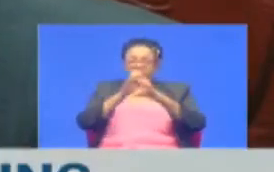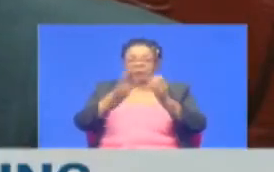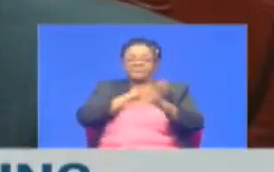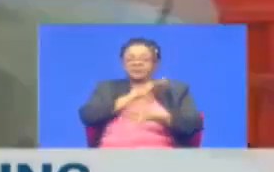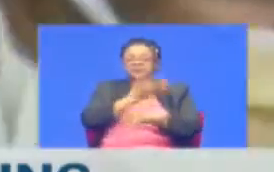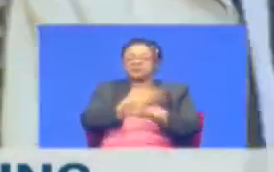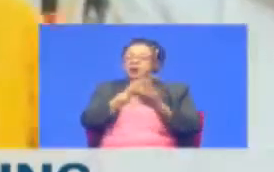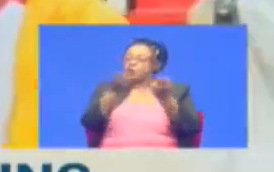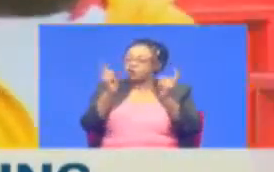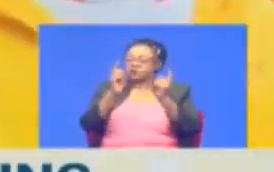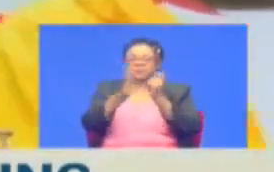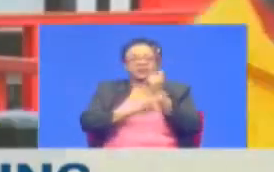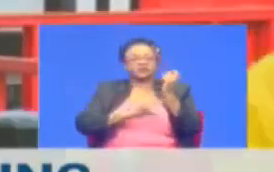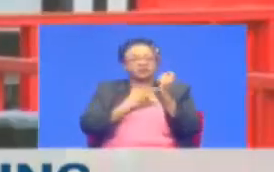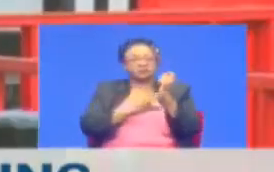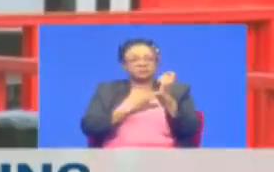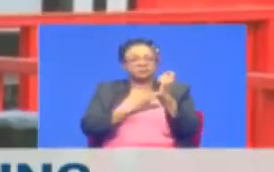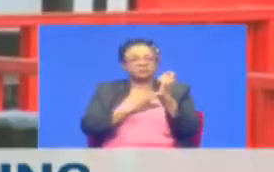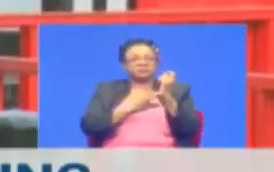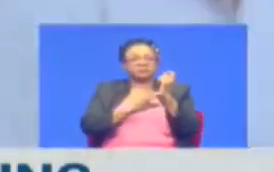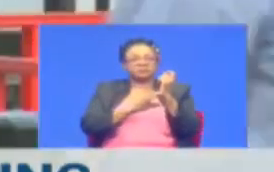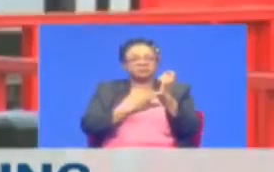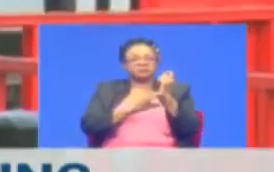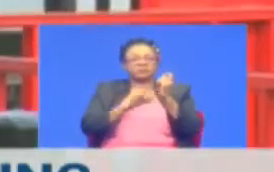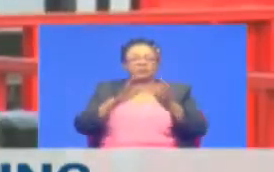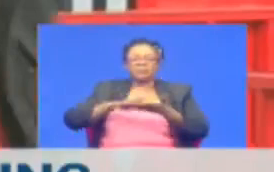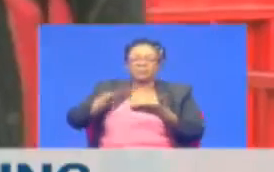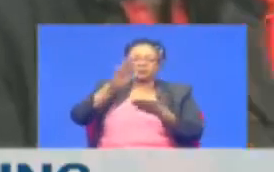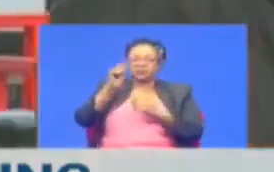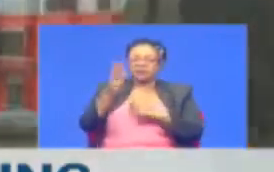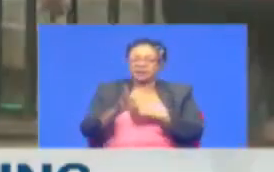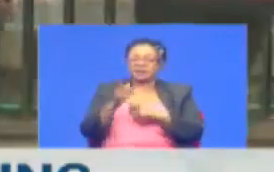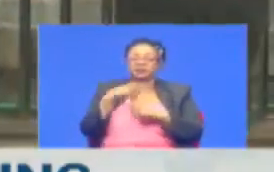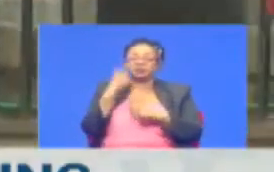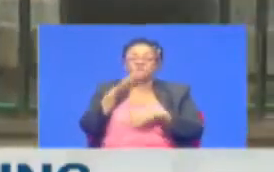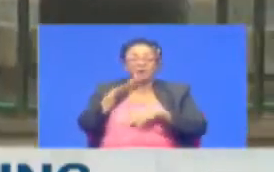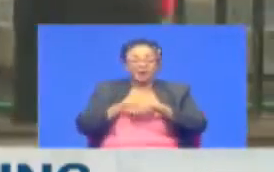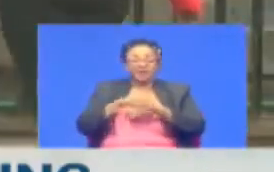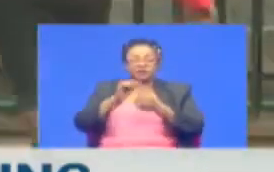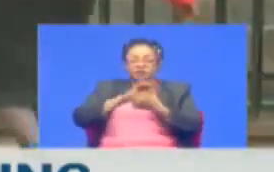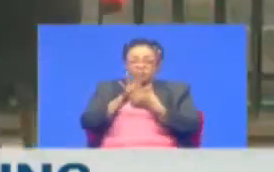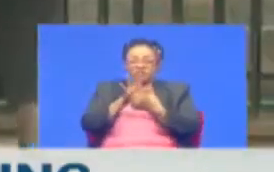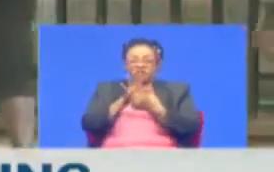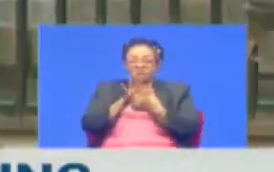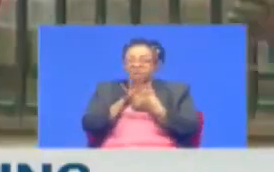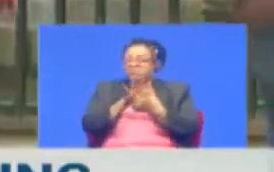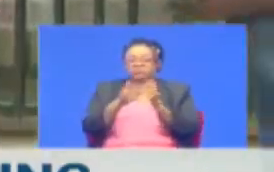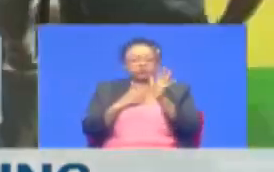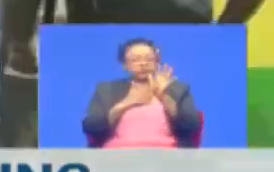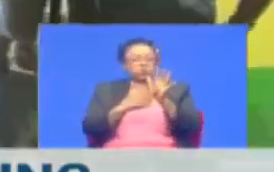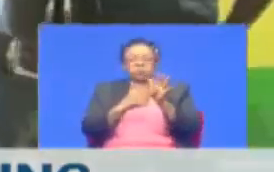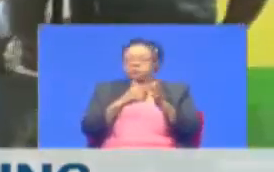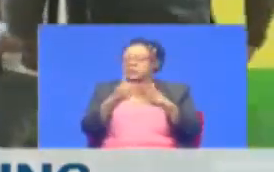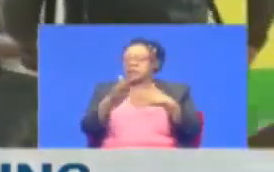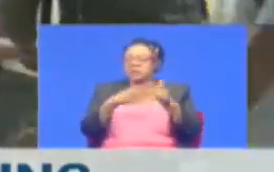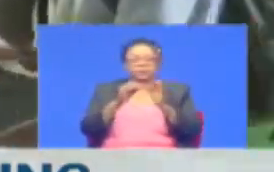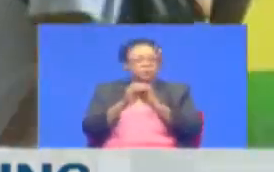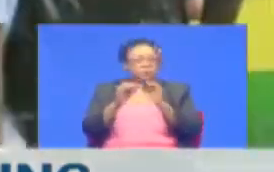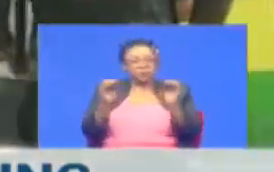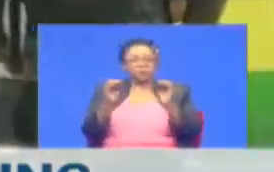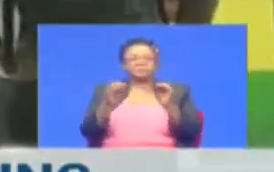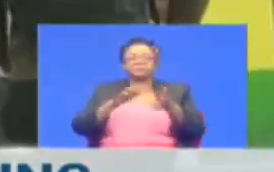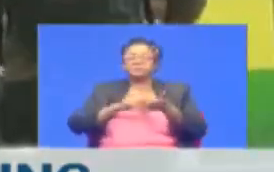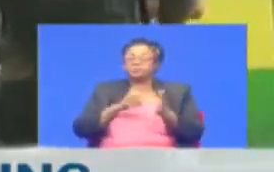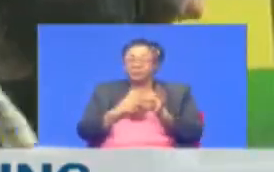across the country. The fact that most Kenyans who contract COVID-19 are asymptomatic means that the infection at times